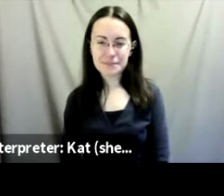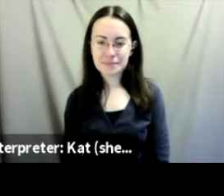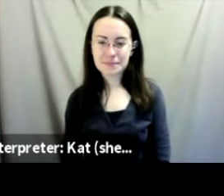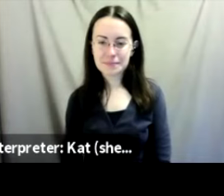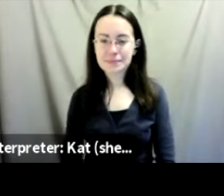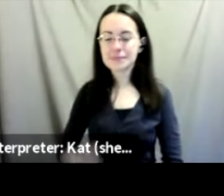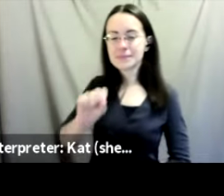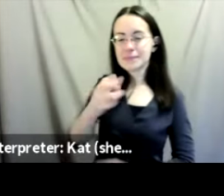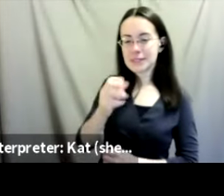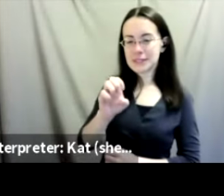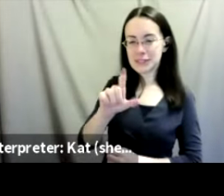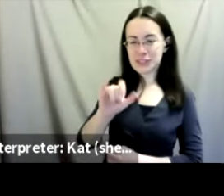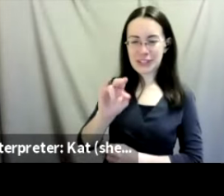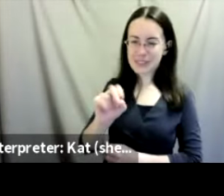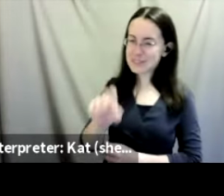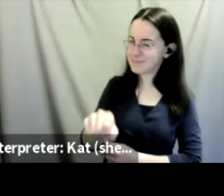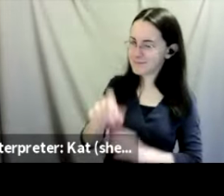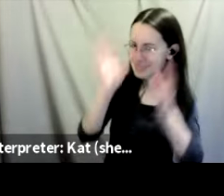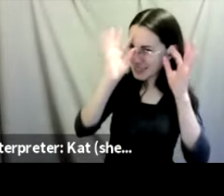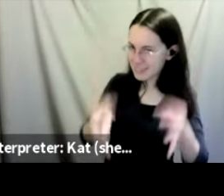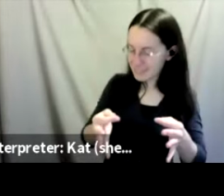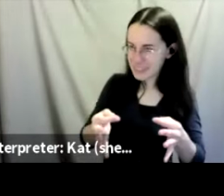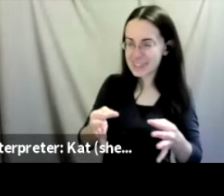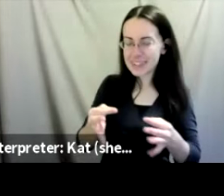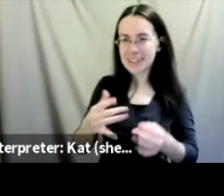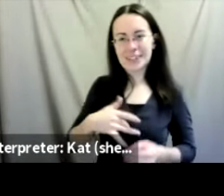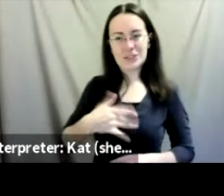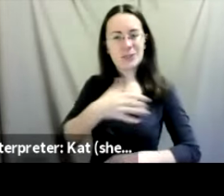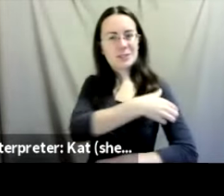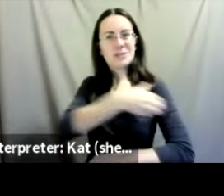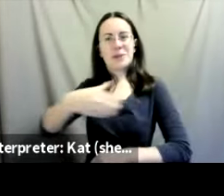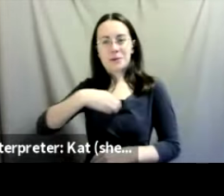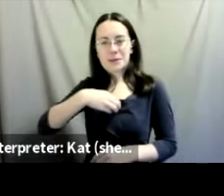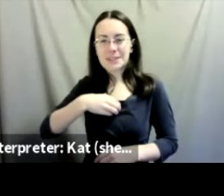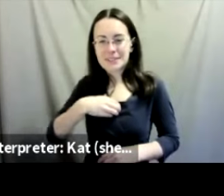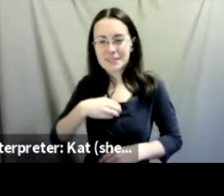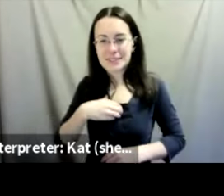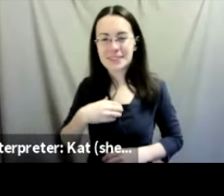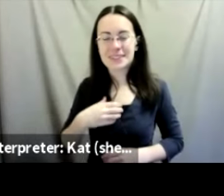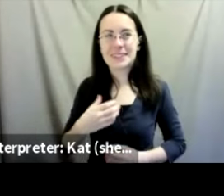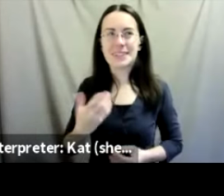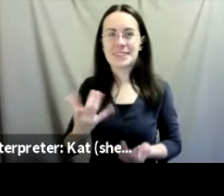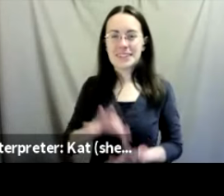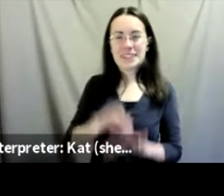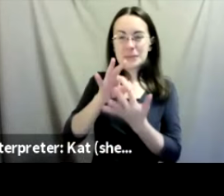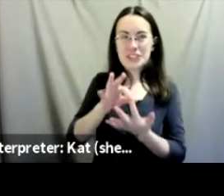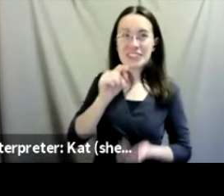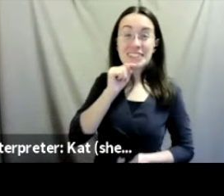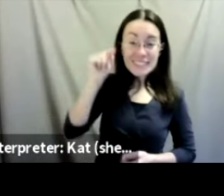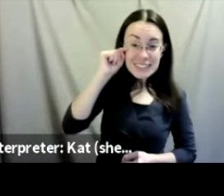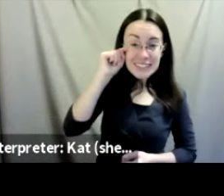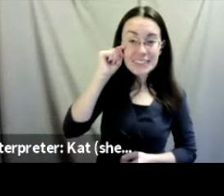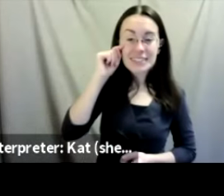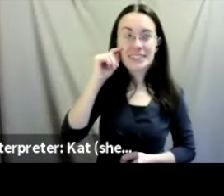For sure. It's definitely an empowering feeling, especially being like a teenager. And